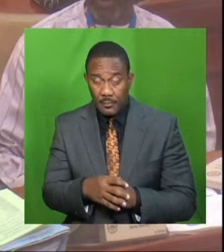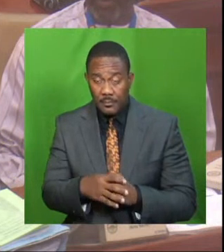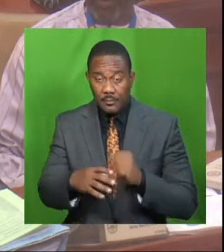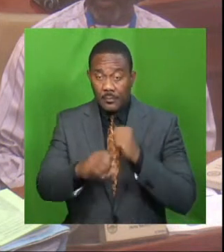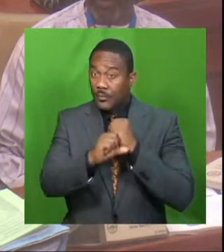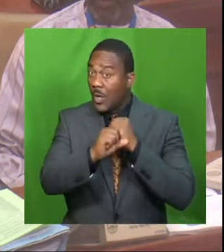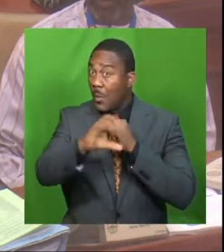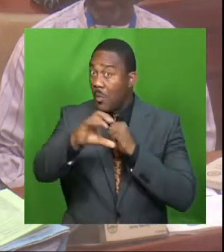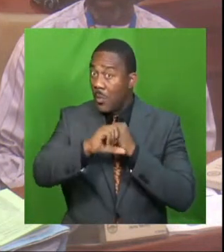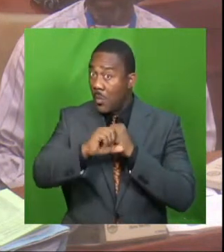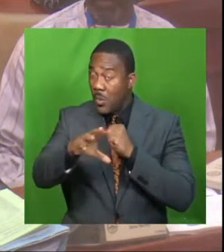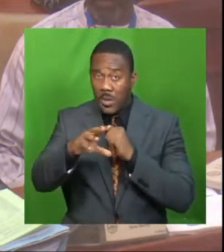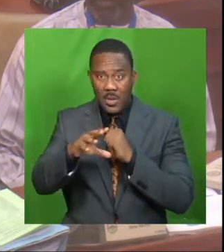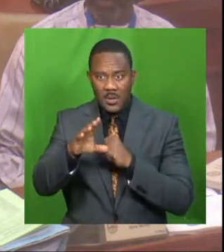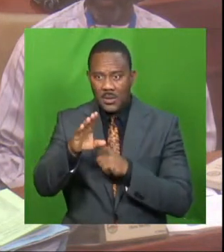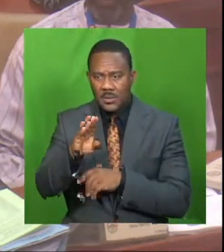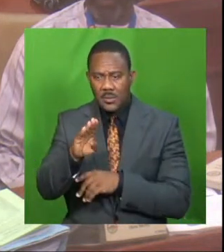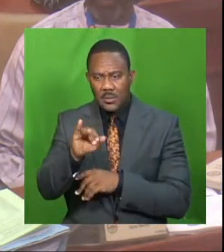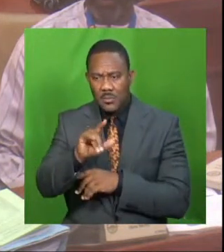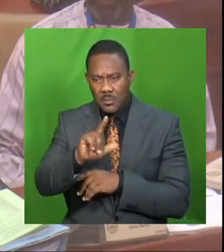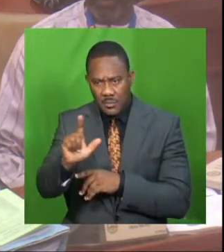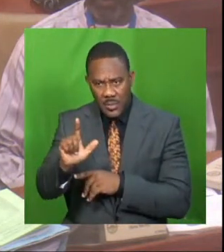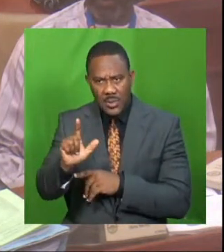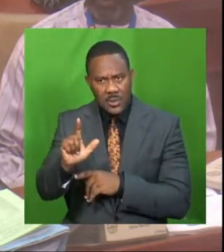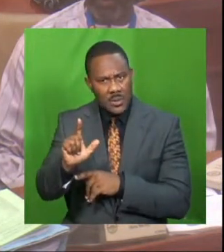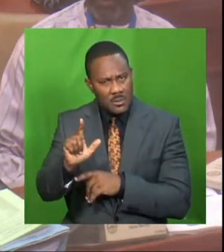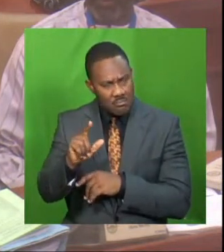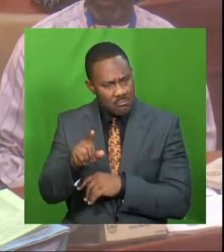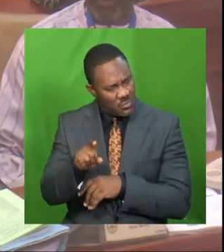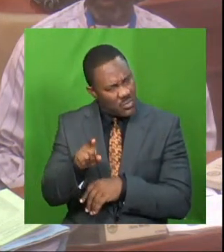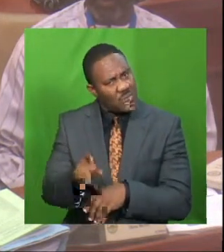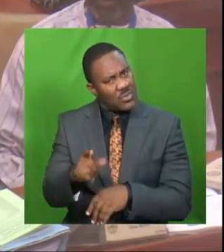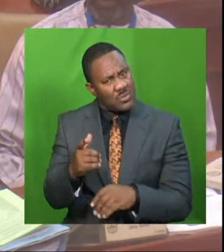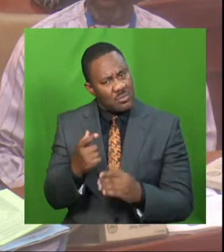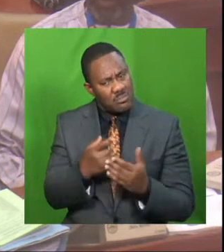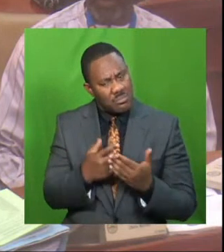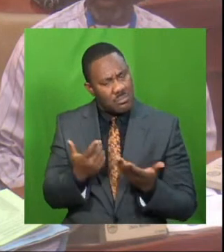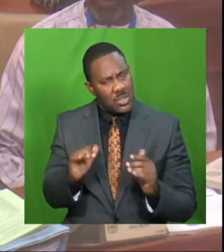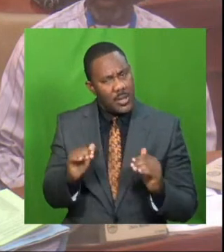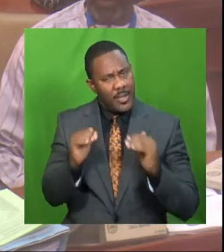to deal with standards of broadcasting.